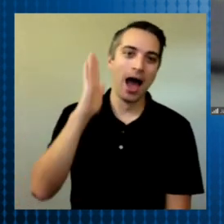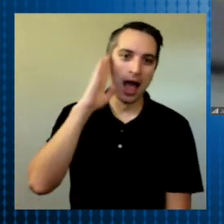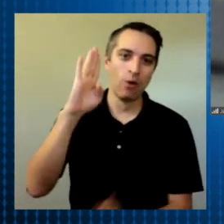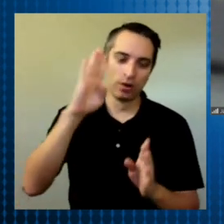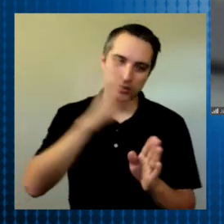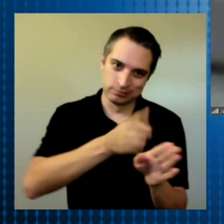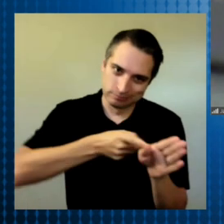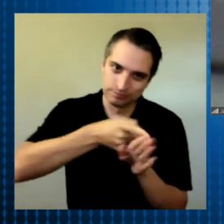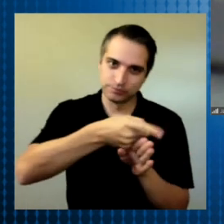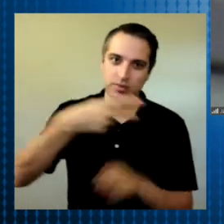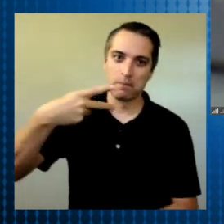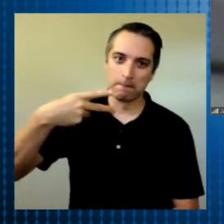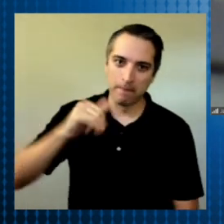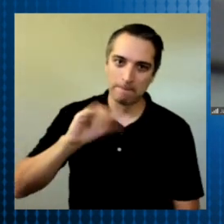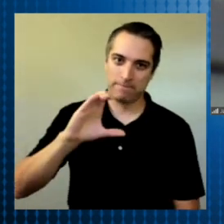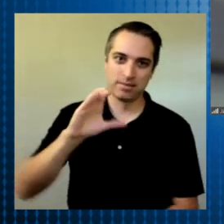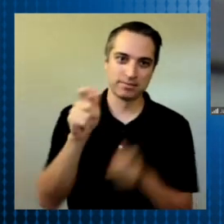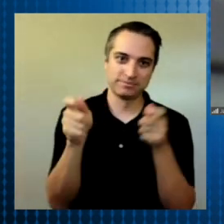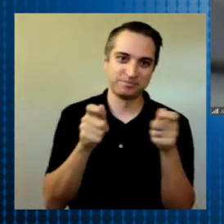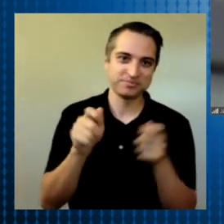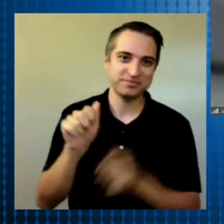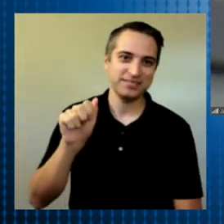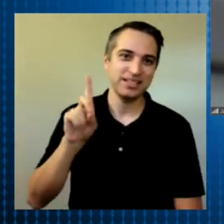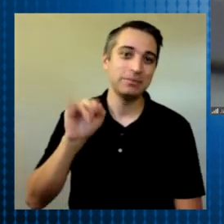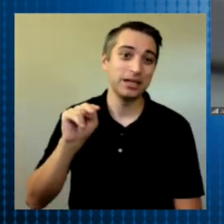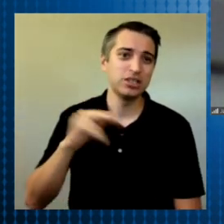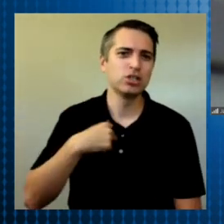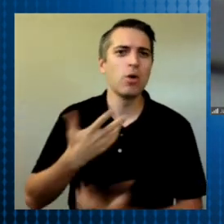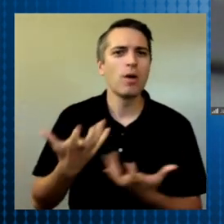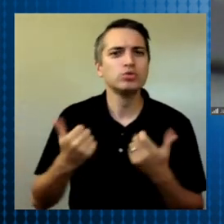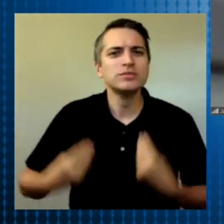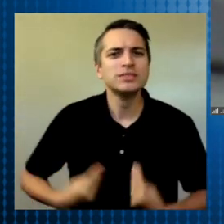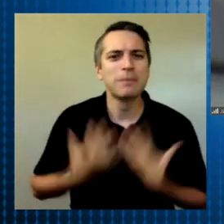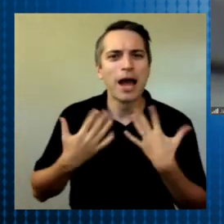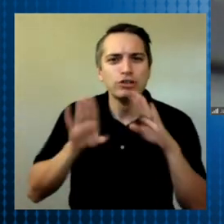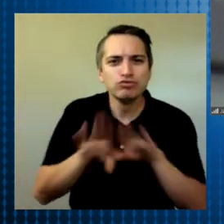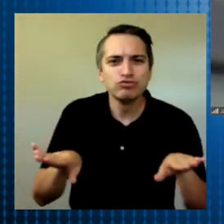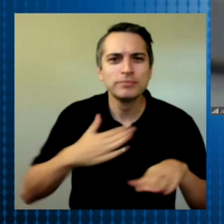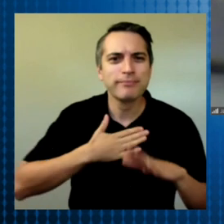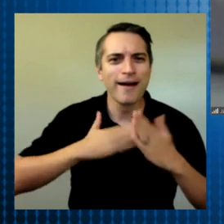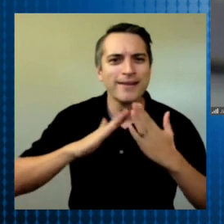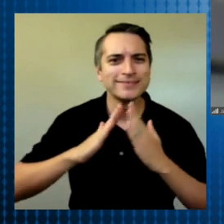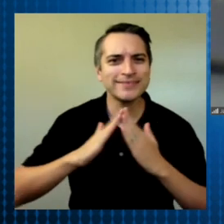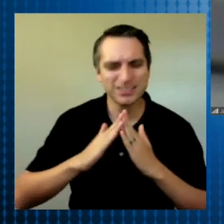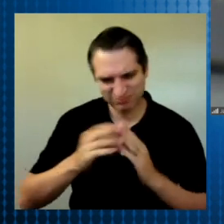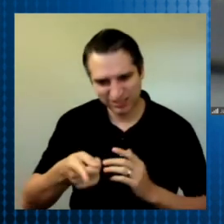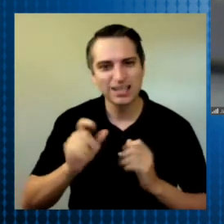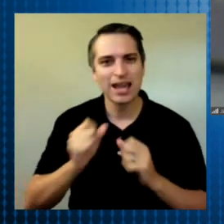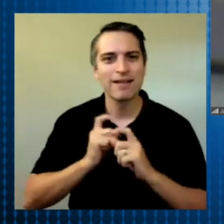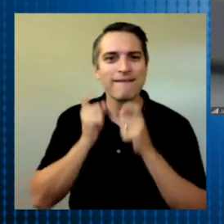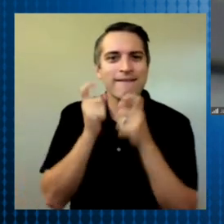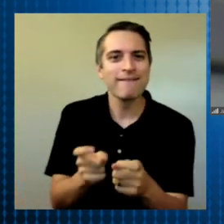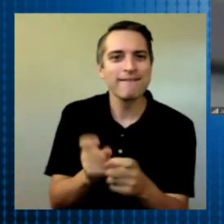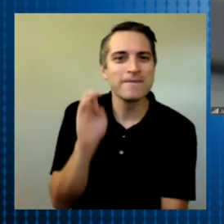administration and continue to find ways to inspire the children in my city to give back in the ways